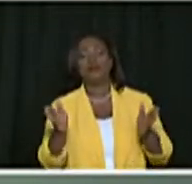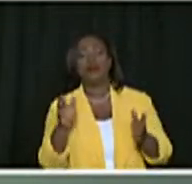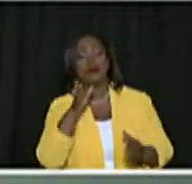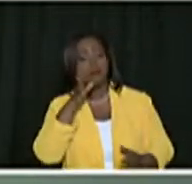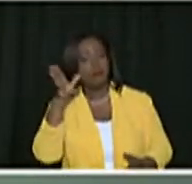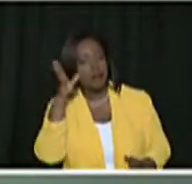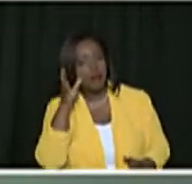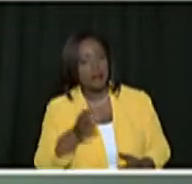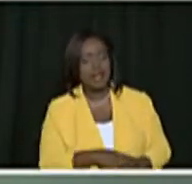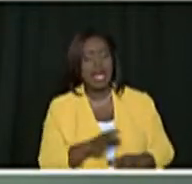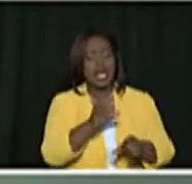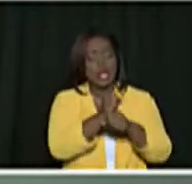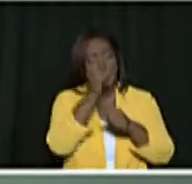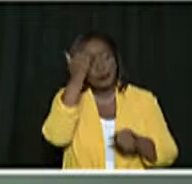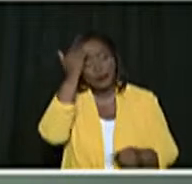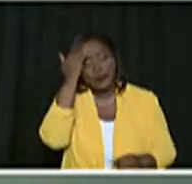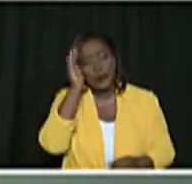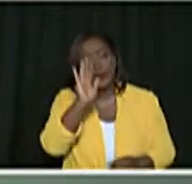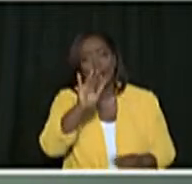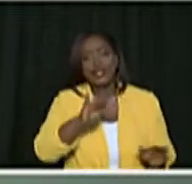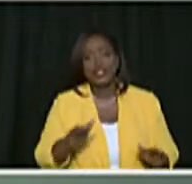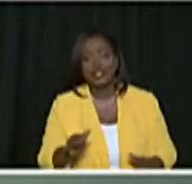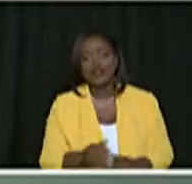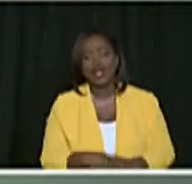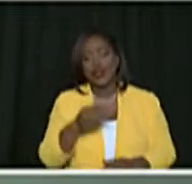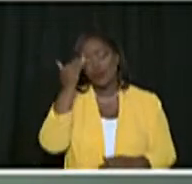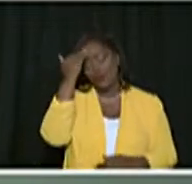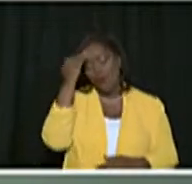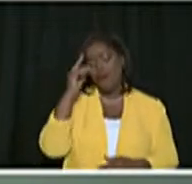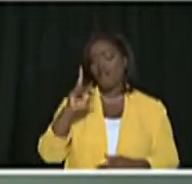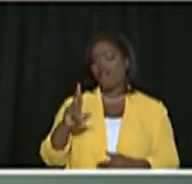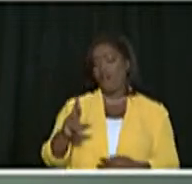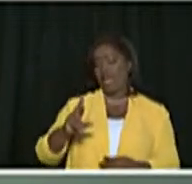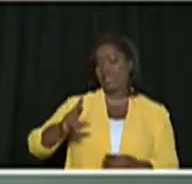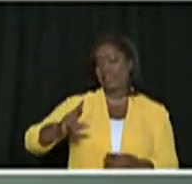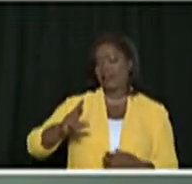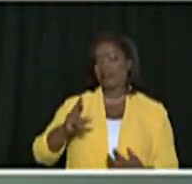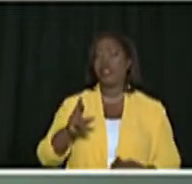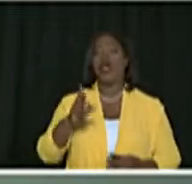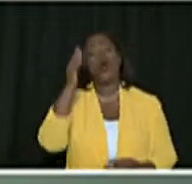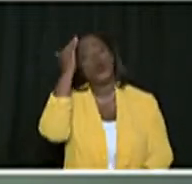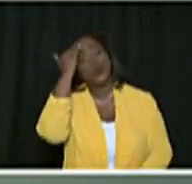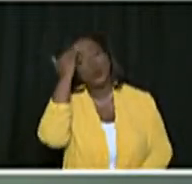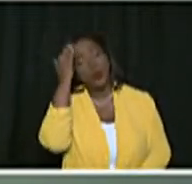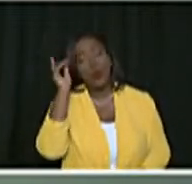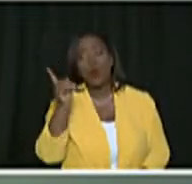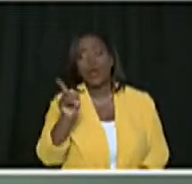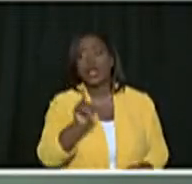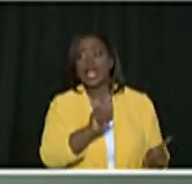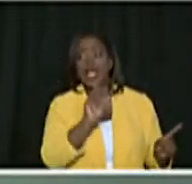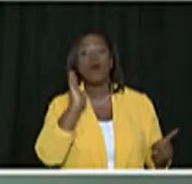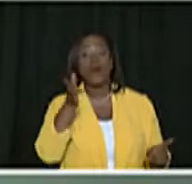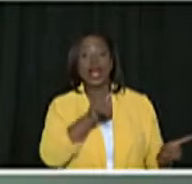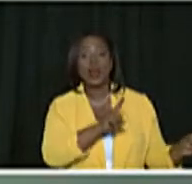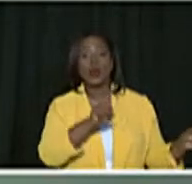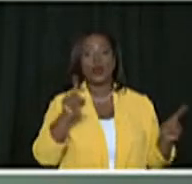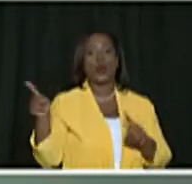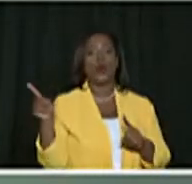to get to know your children, know who their friends are, know where they're likely to go, know